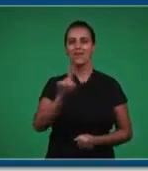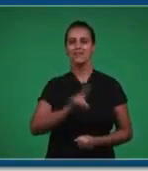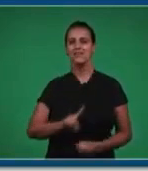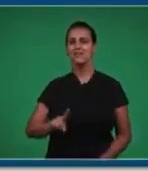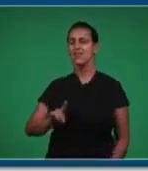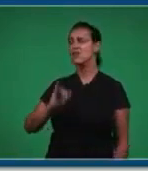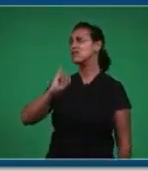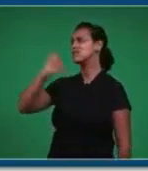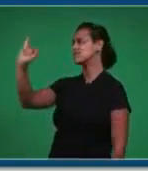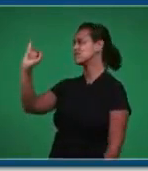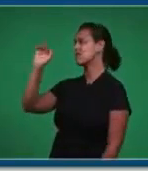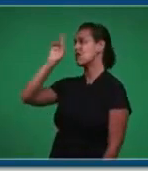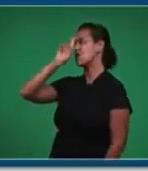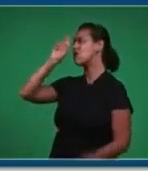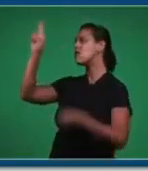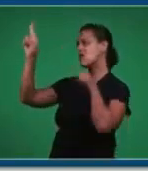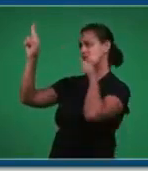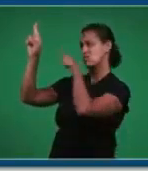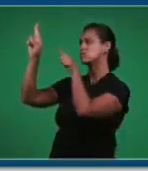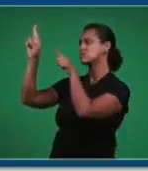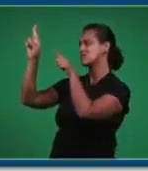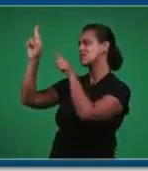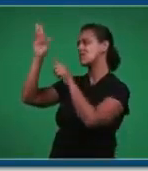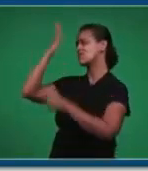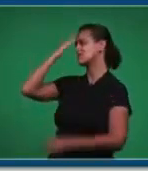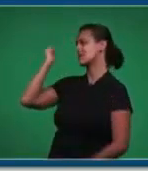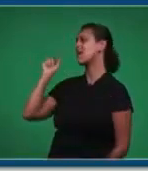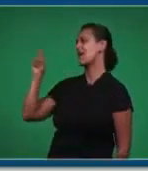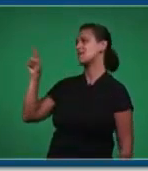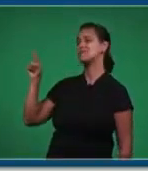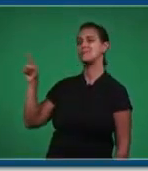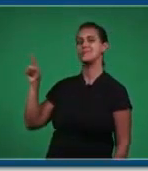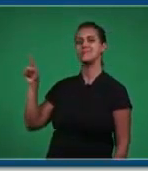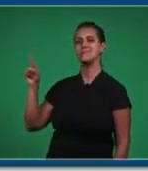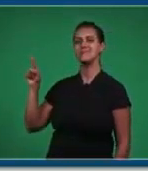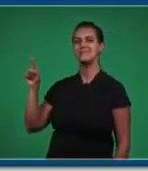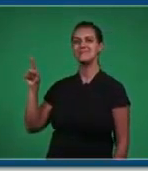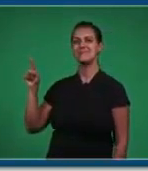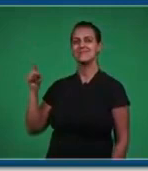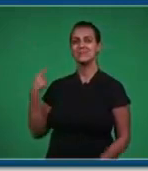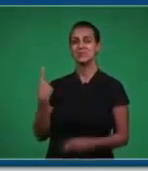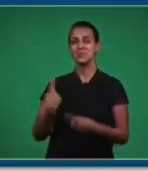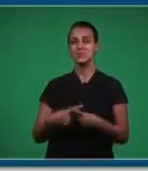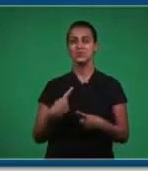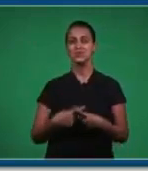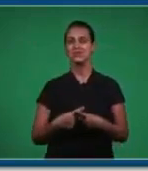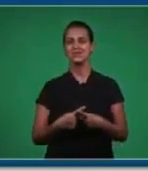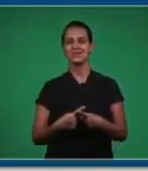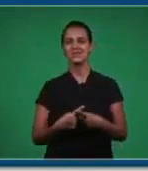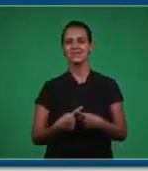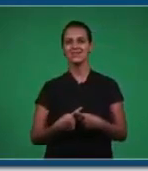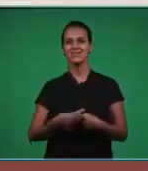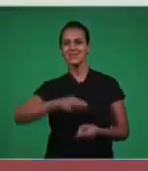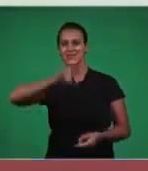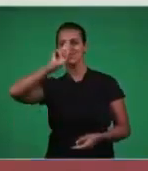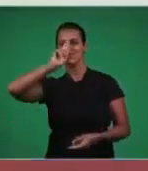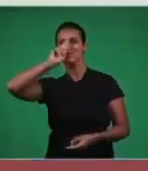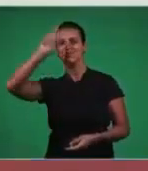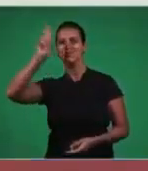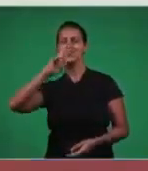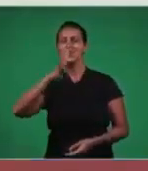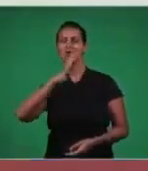only the Lord can give understanding about life, because on day and in eternity, He's the one who created,